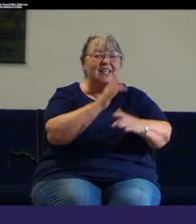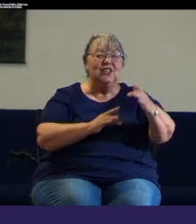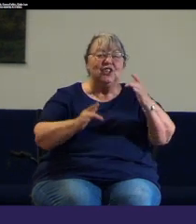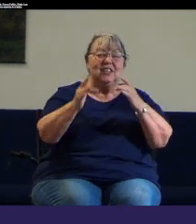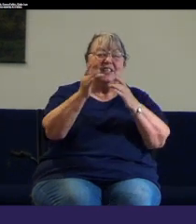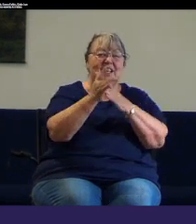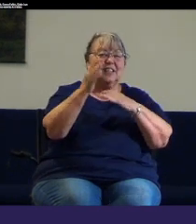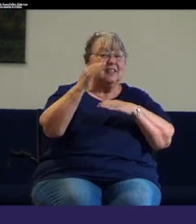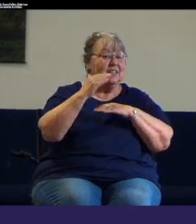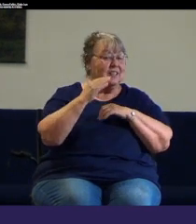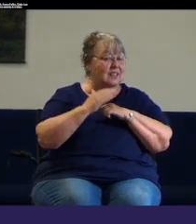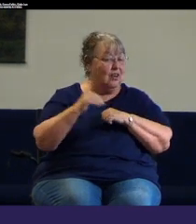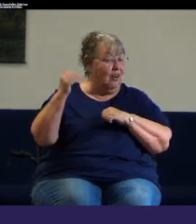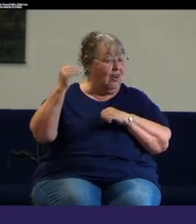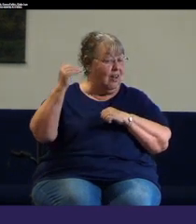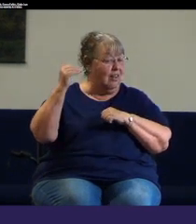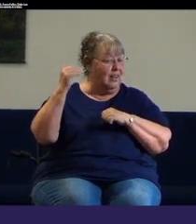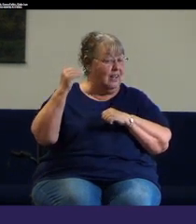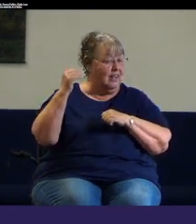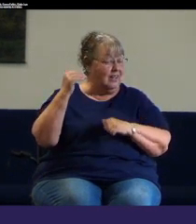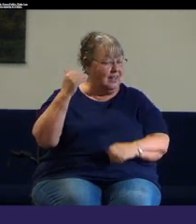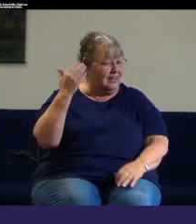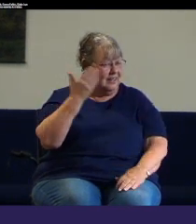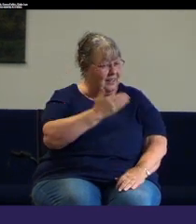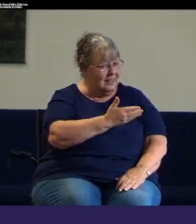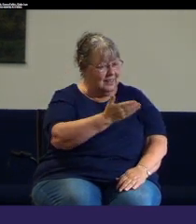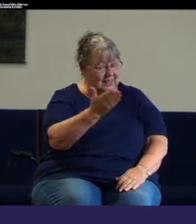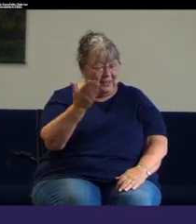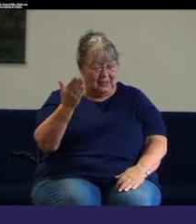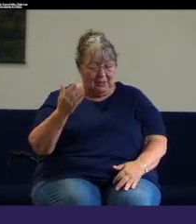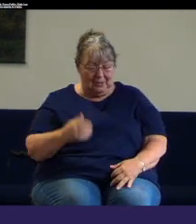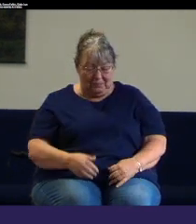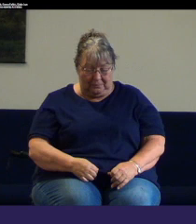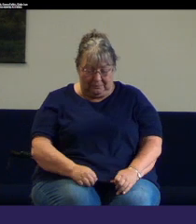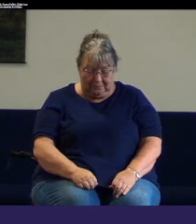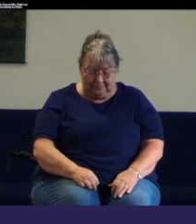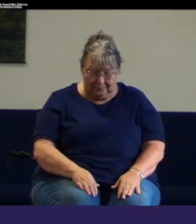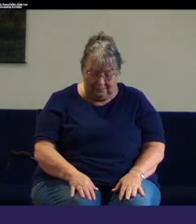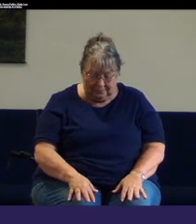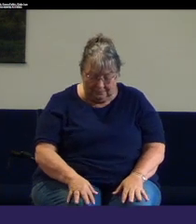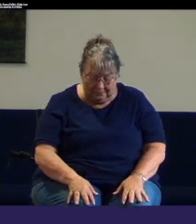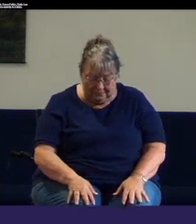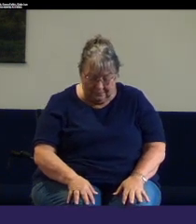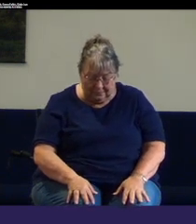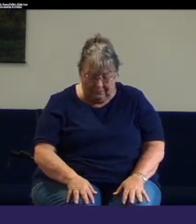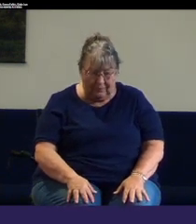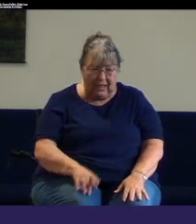Jesus is calling.